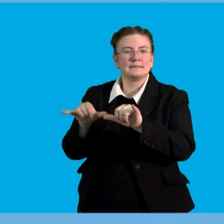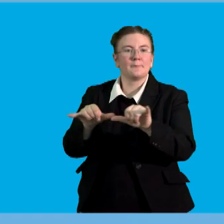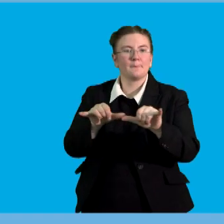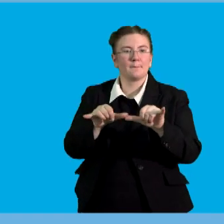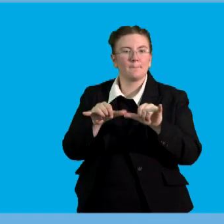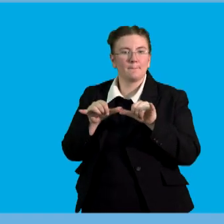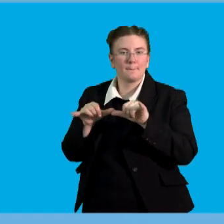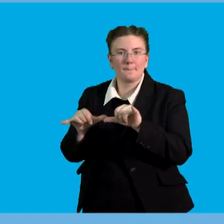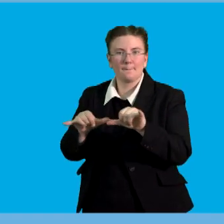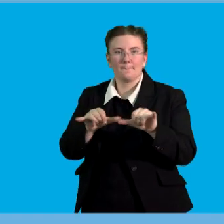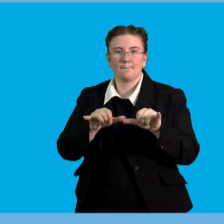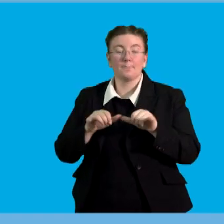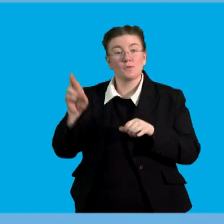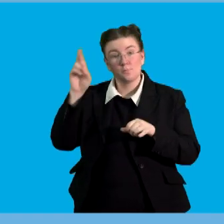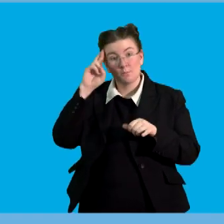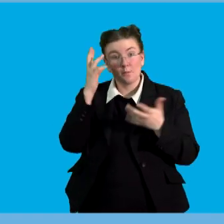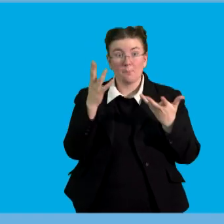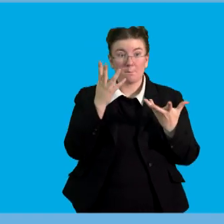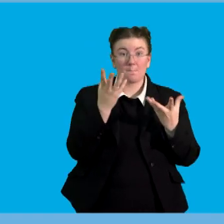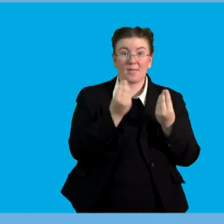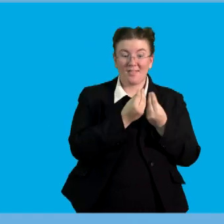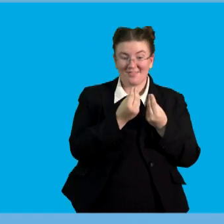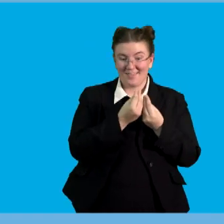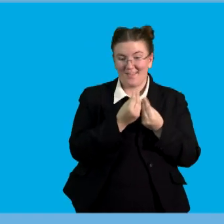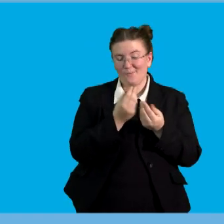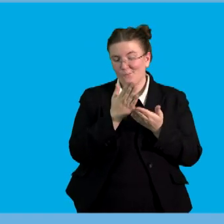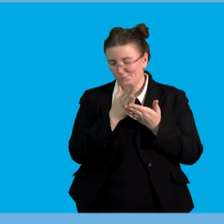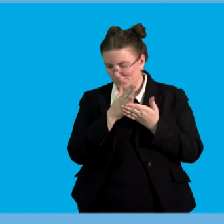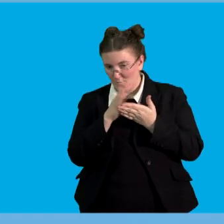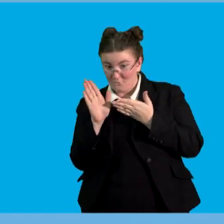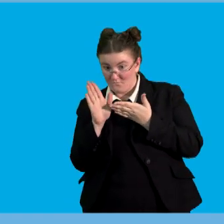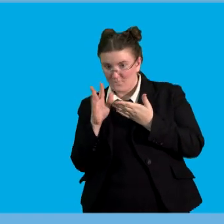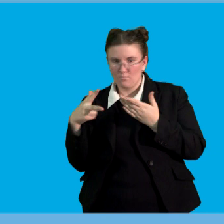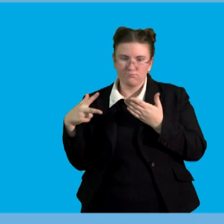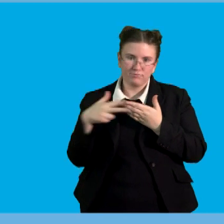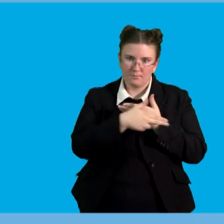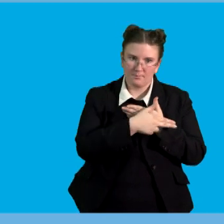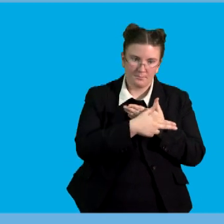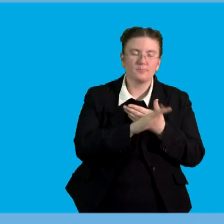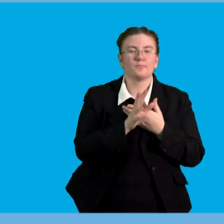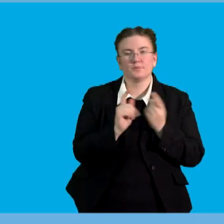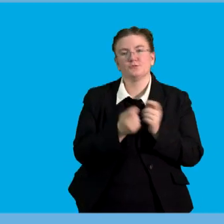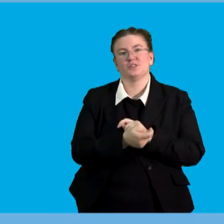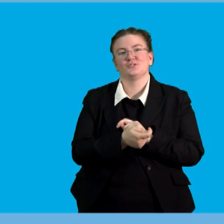remain the same. Remember, unless a piece of it is cut off.